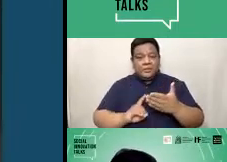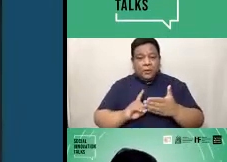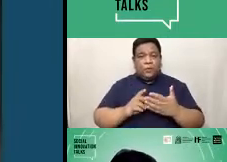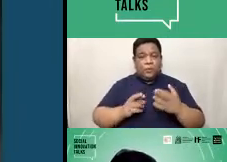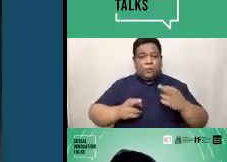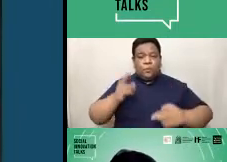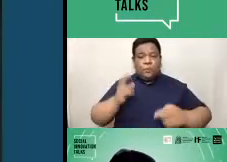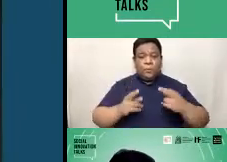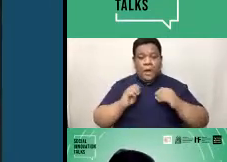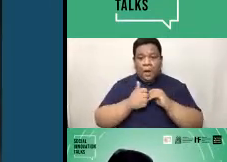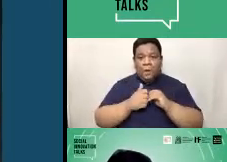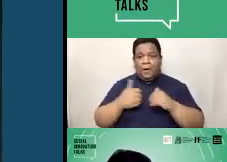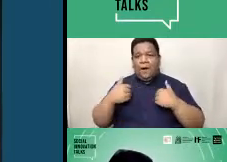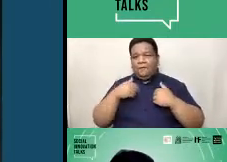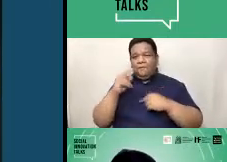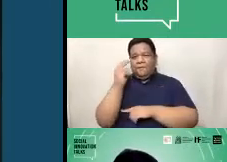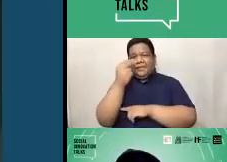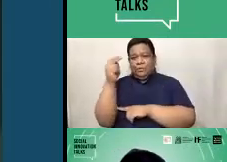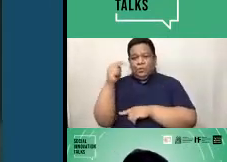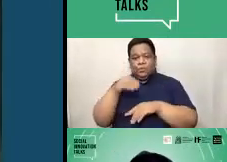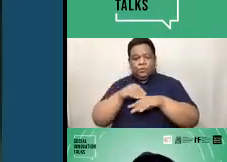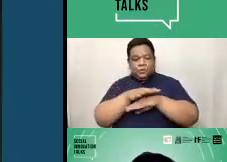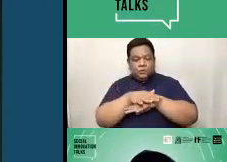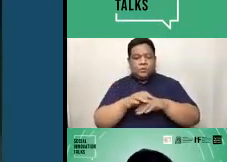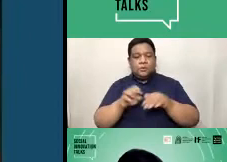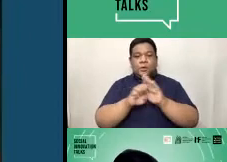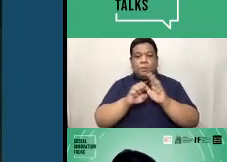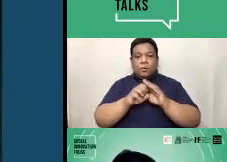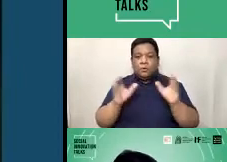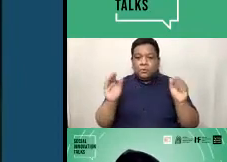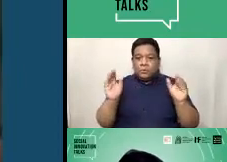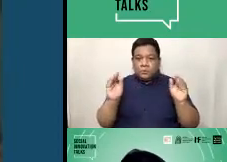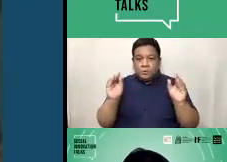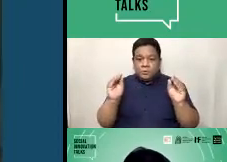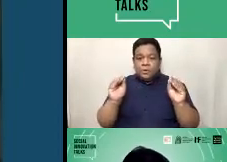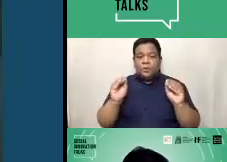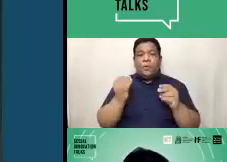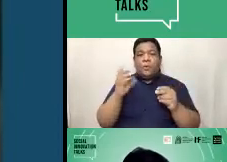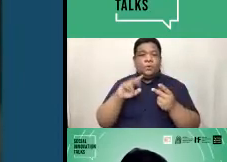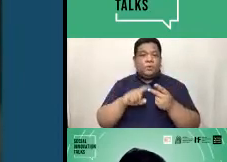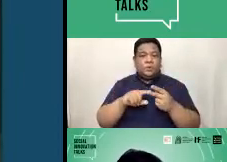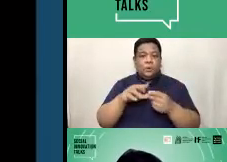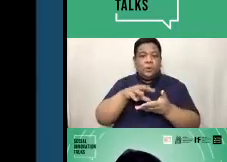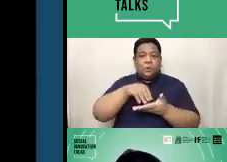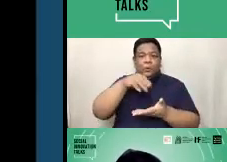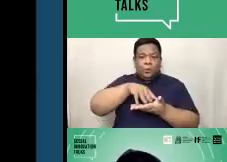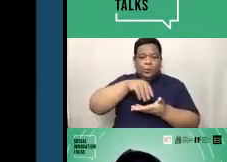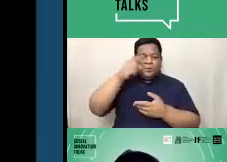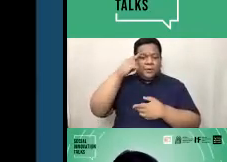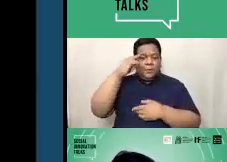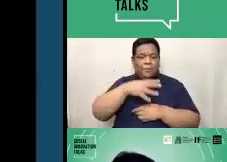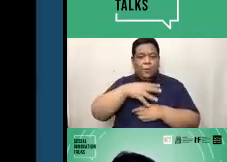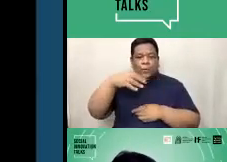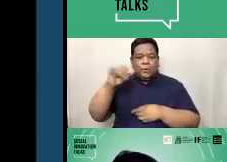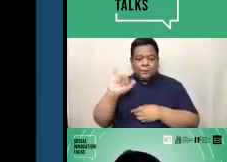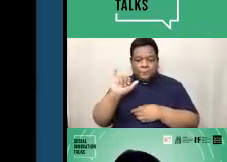those of nature. So inspired actually by, let's say, crabs for their claws, or even suctions using an octopus. And the